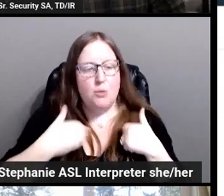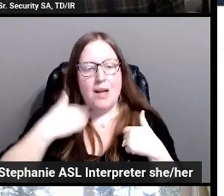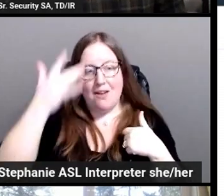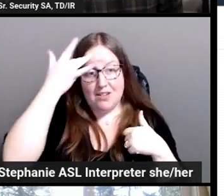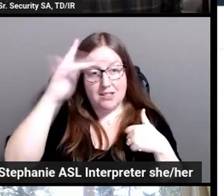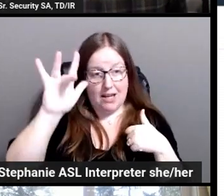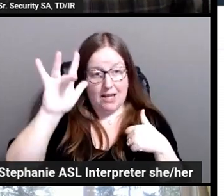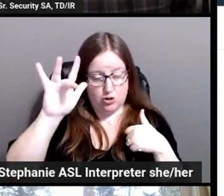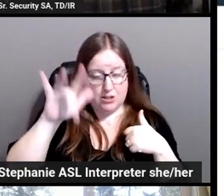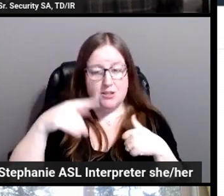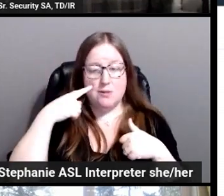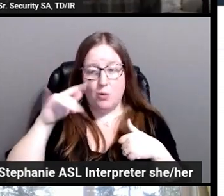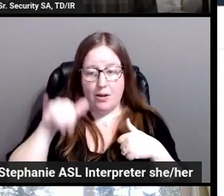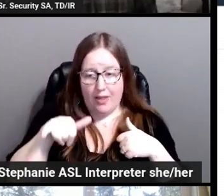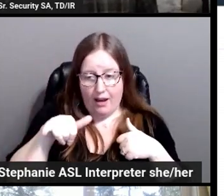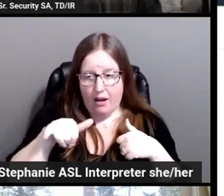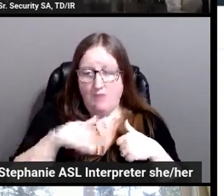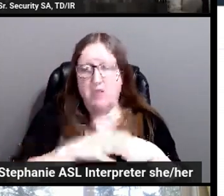GuardDuty, and this is